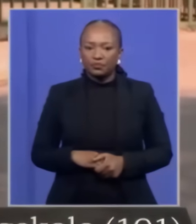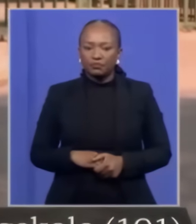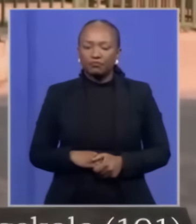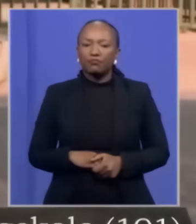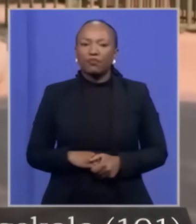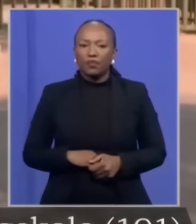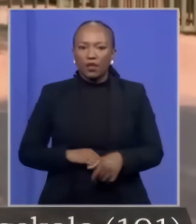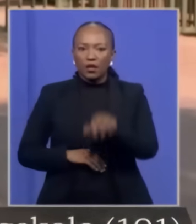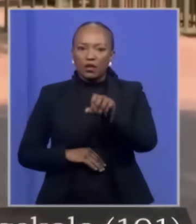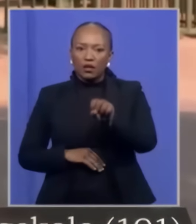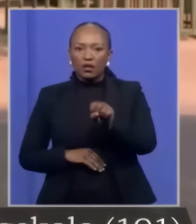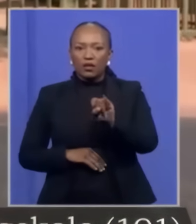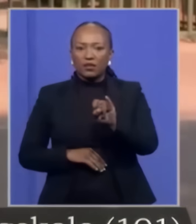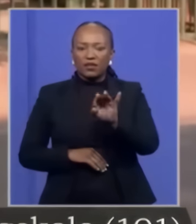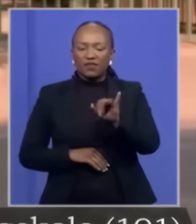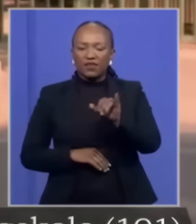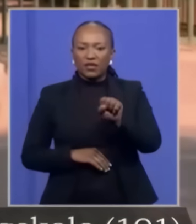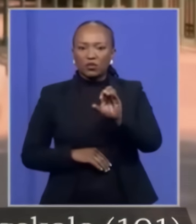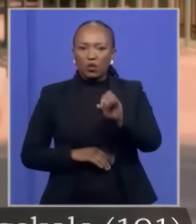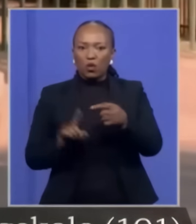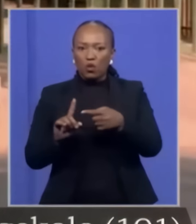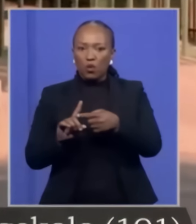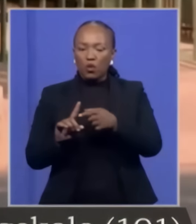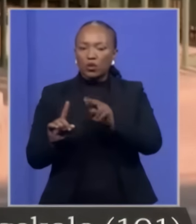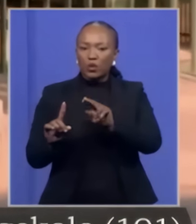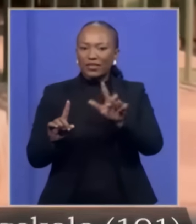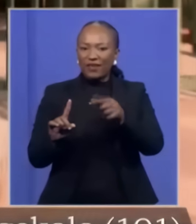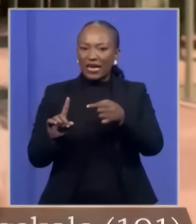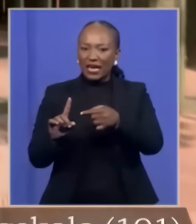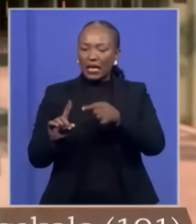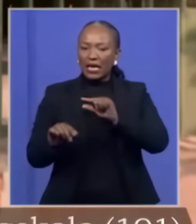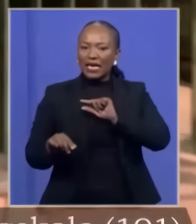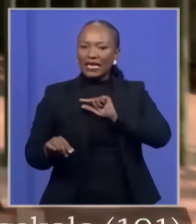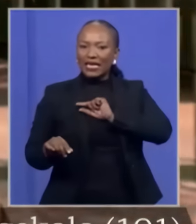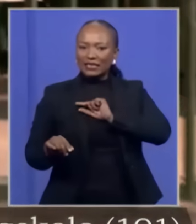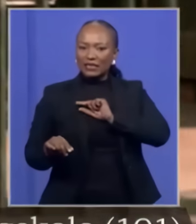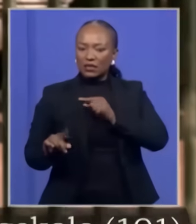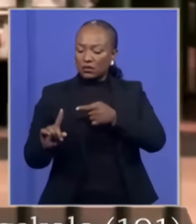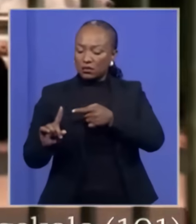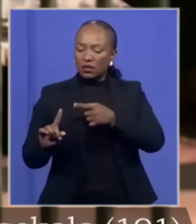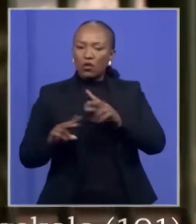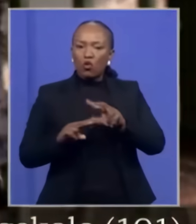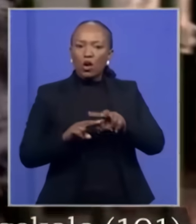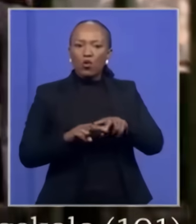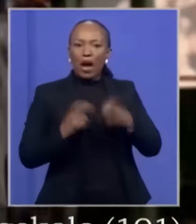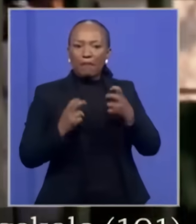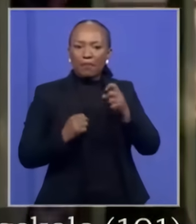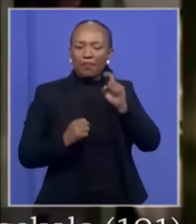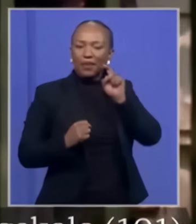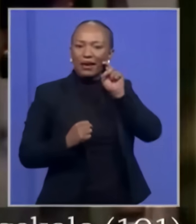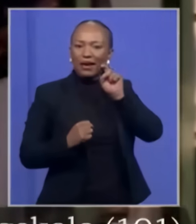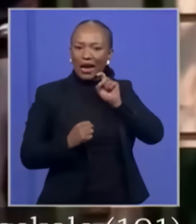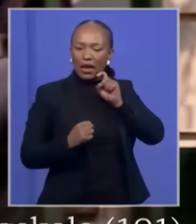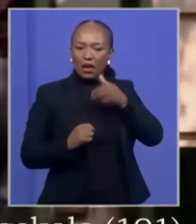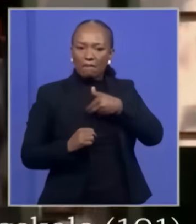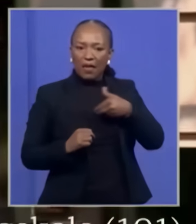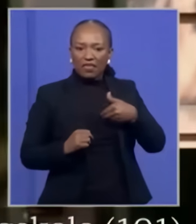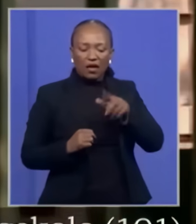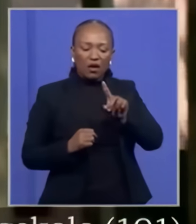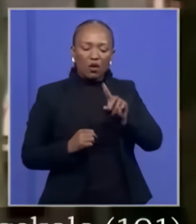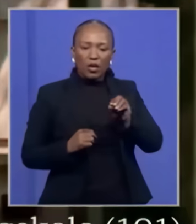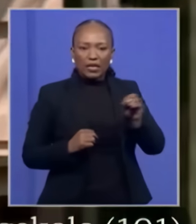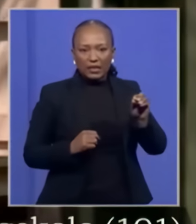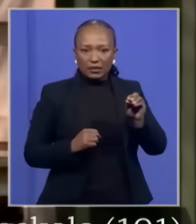Sfiso Mahlangu wa mengwage masomepedi šupa o bone molato wa go kata mokgekolo wa mengwage le kgolo le motse o tee ka ntlenyana ga Groblersdal